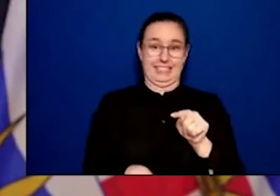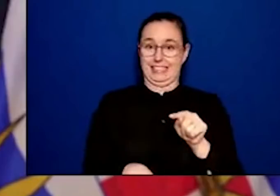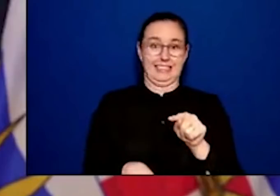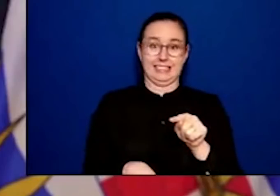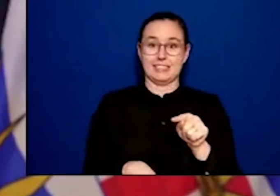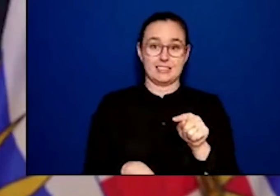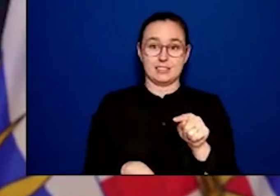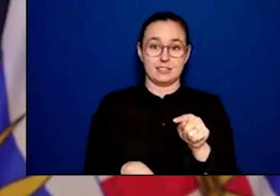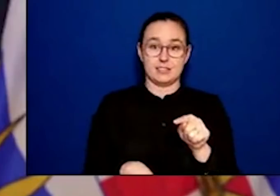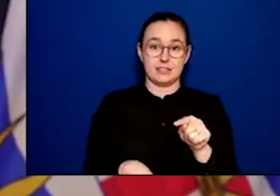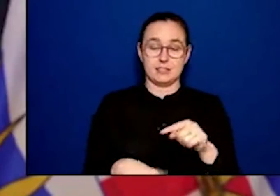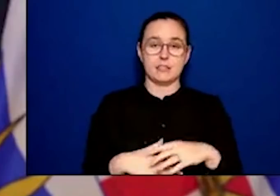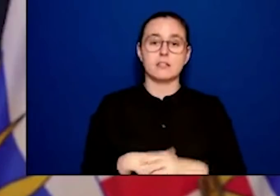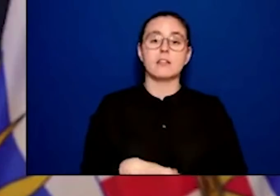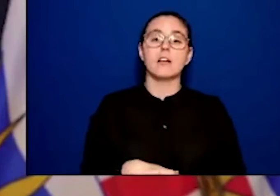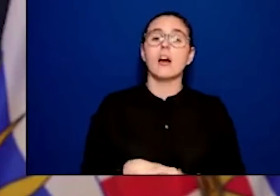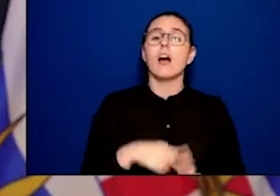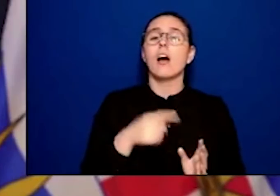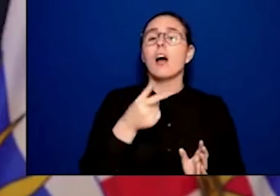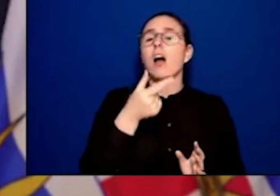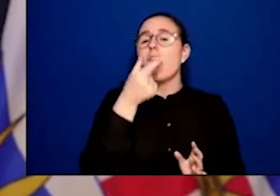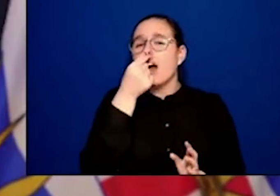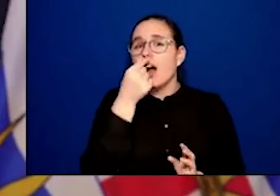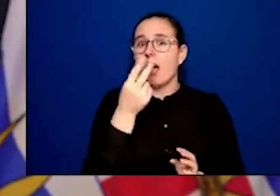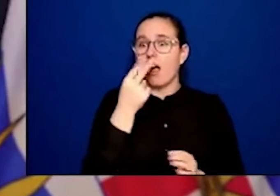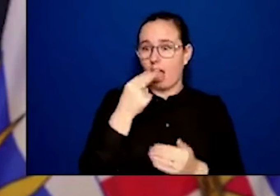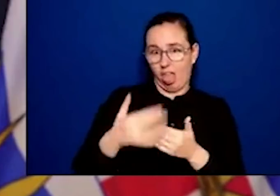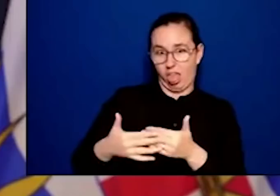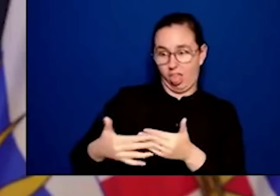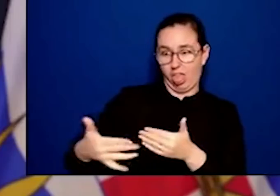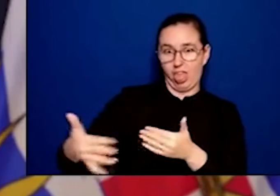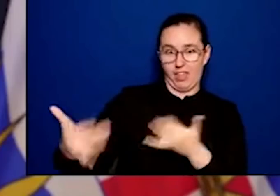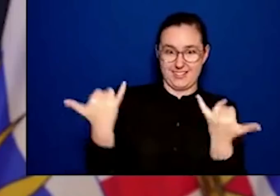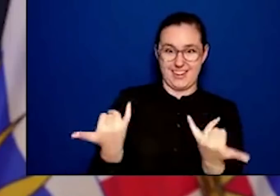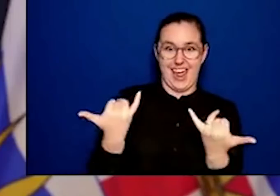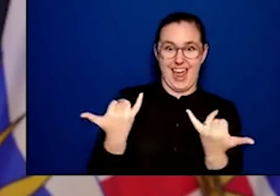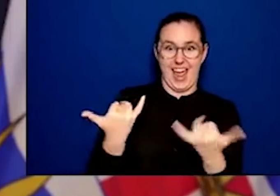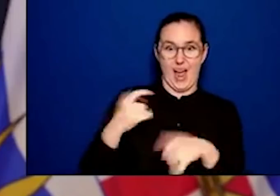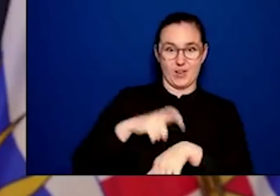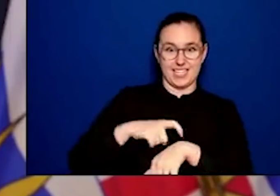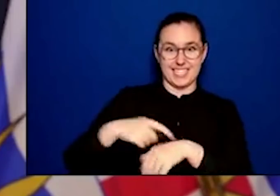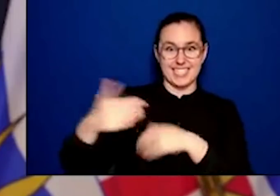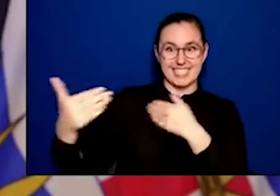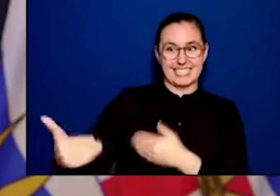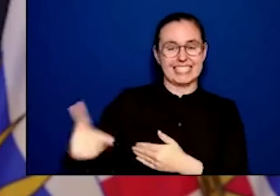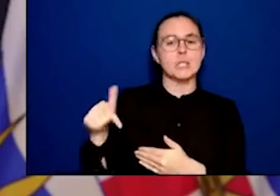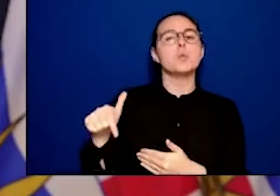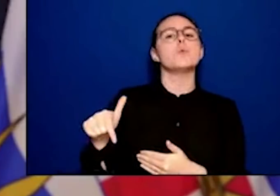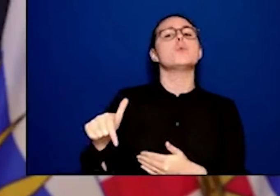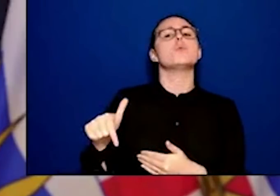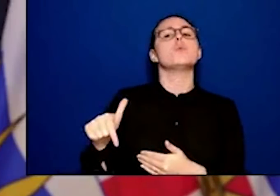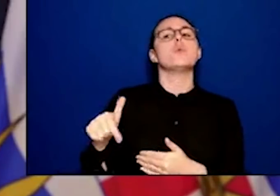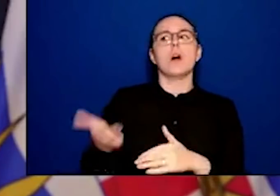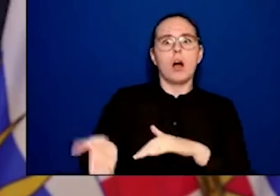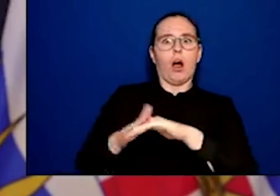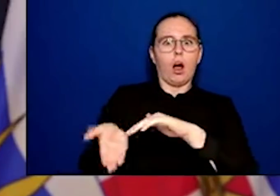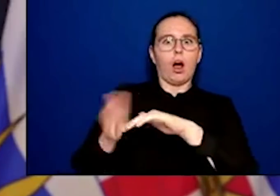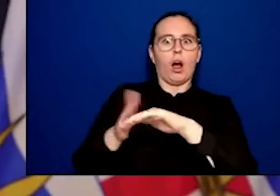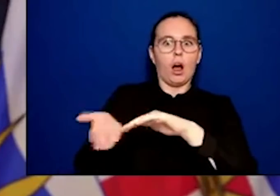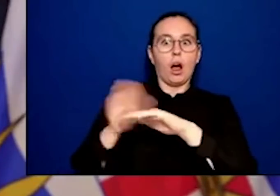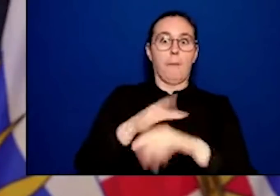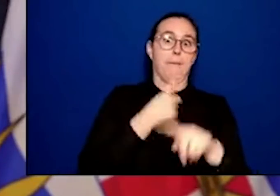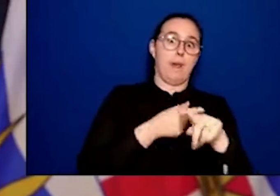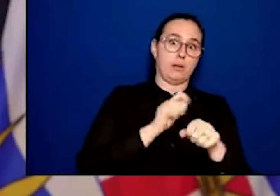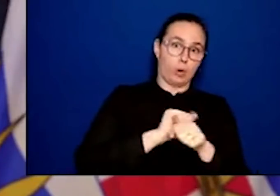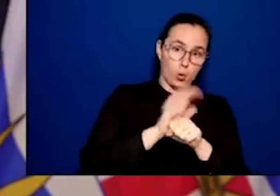respiratory illness and challenges, as well as we know, COVID virus. We